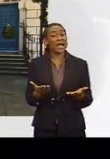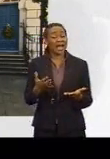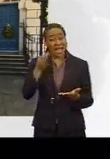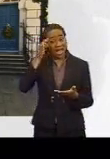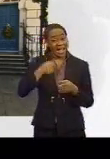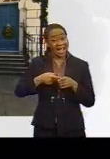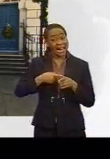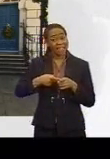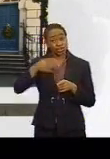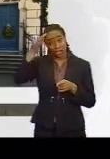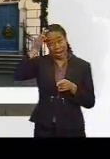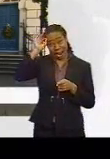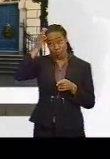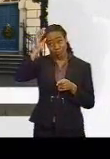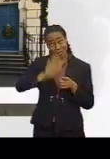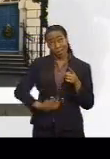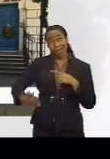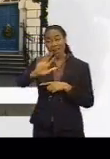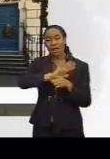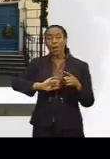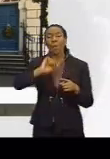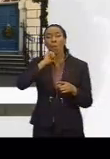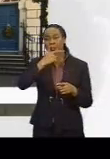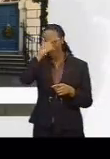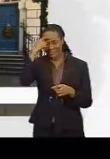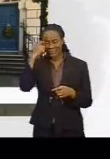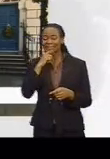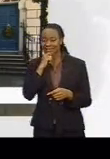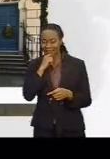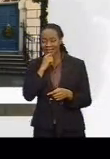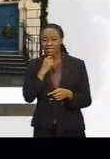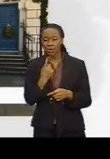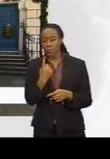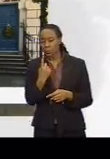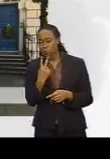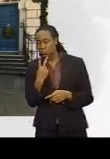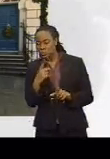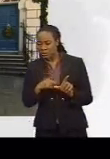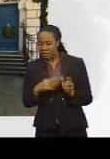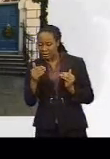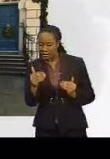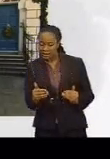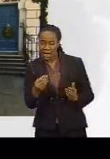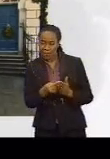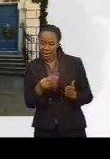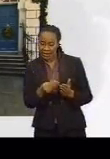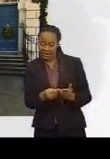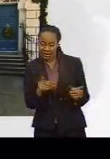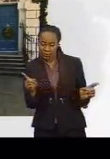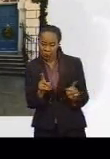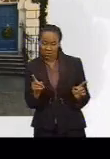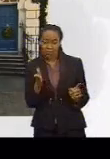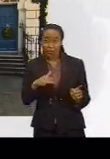of how tough their budgets are going to be over the next couple of years. And here I am in the Guildhall in York,